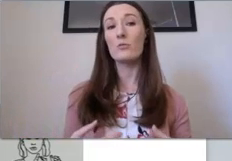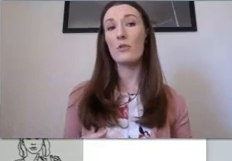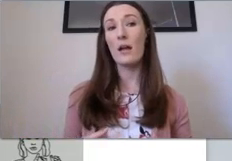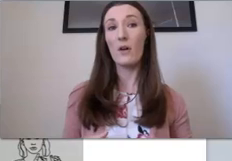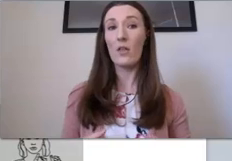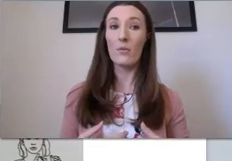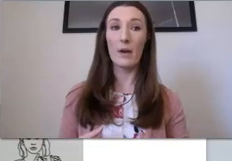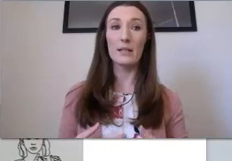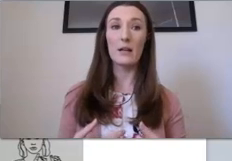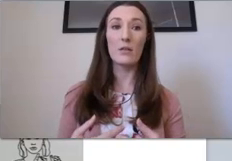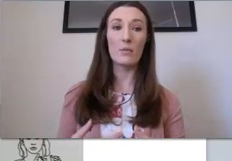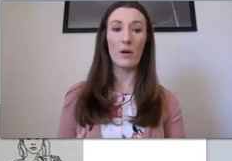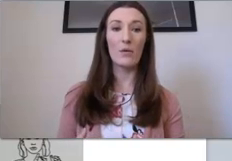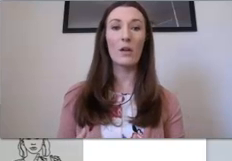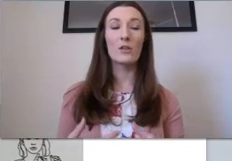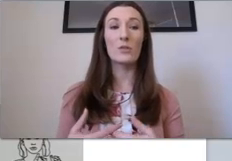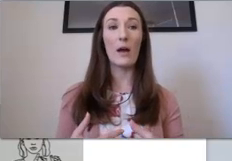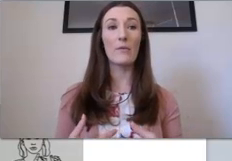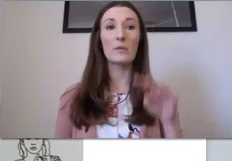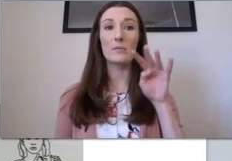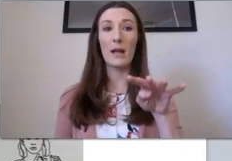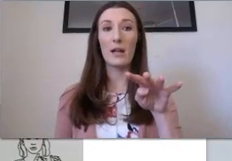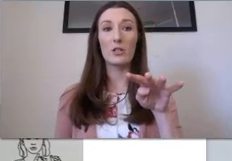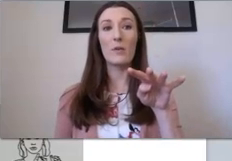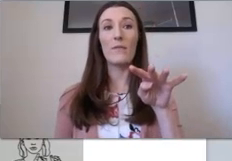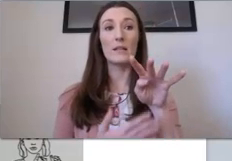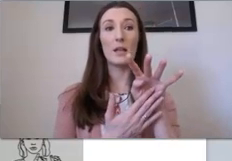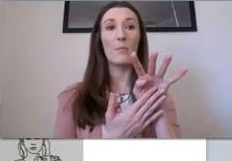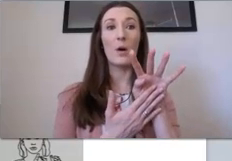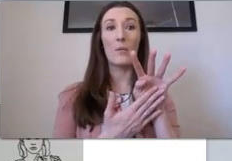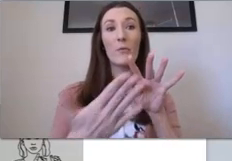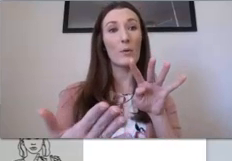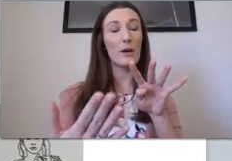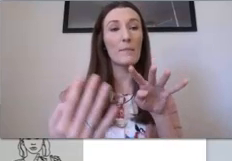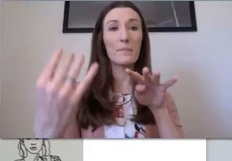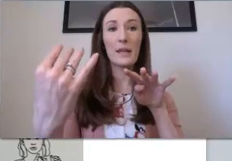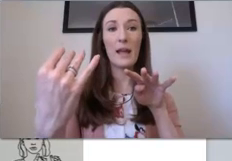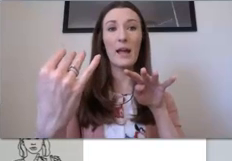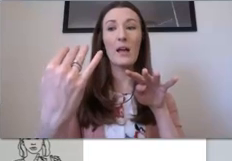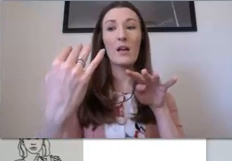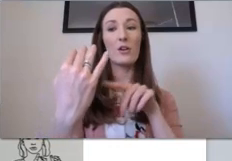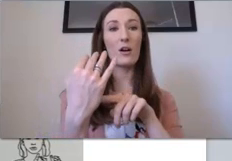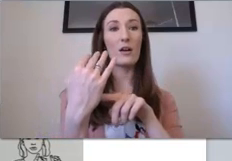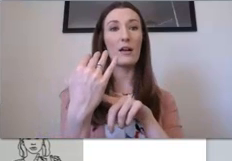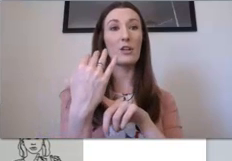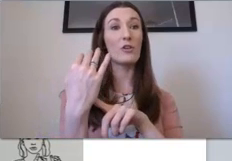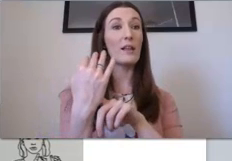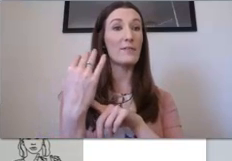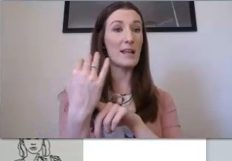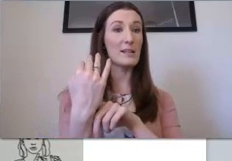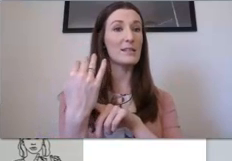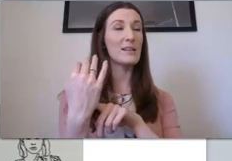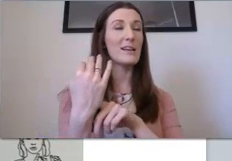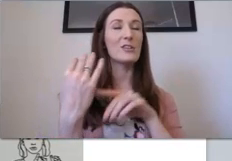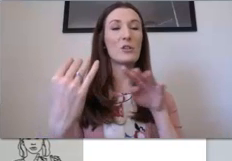and you drive on the right side of the road, so everyone's right hand should be facing palm forward. Okay, not your